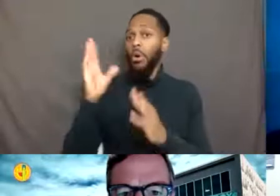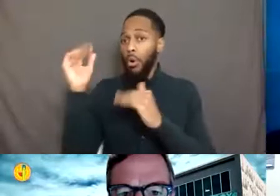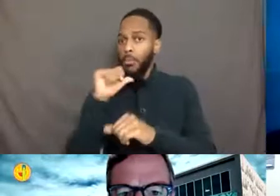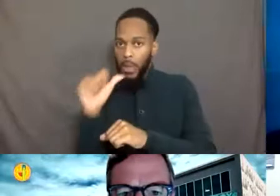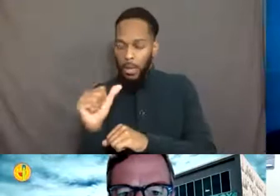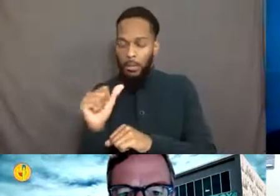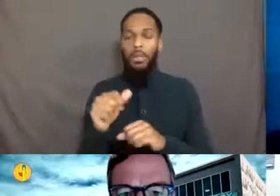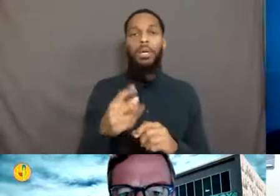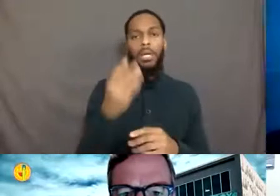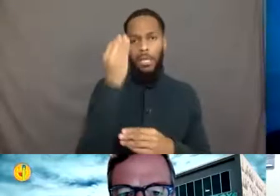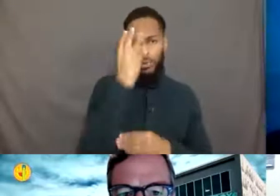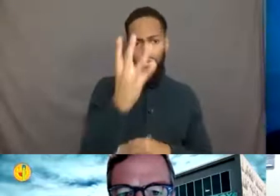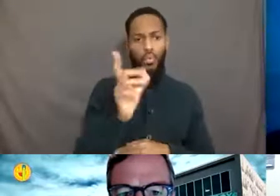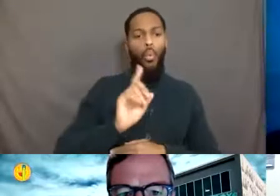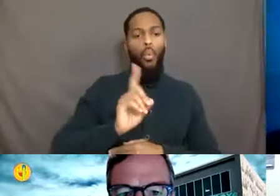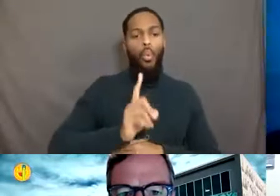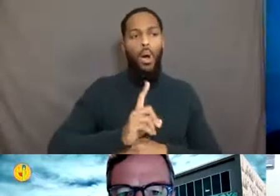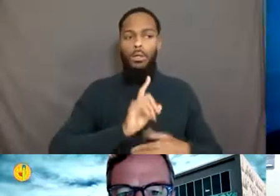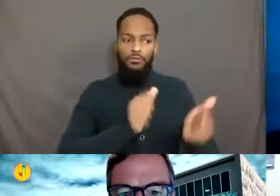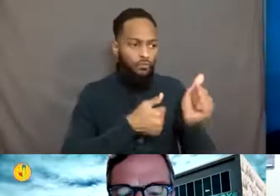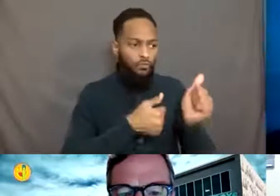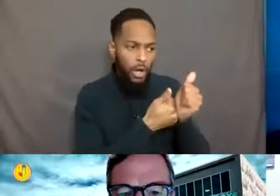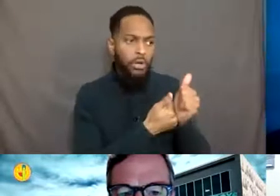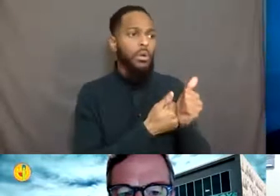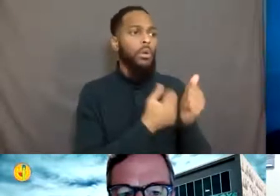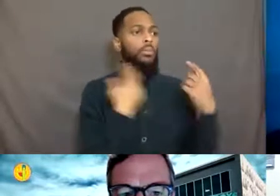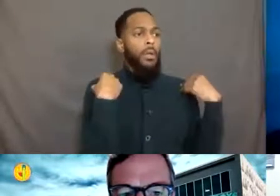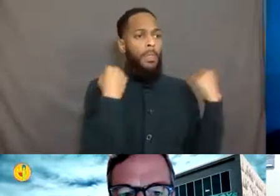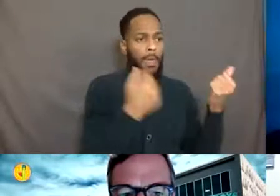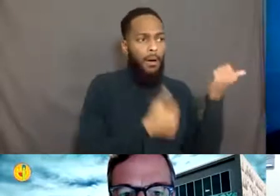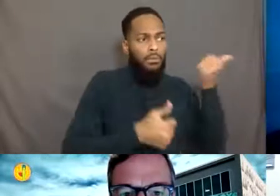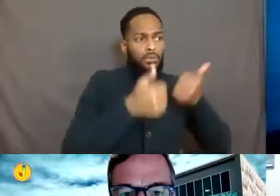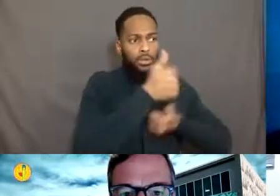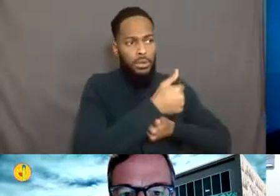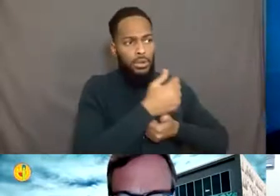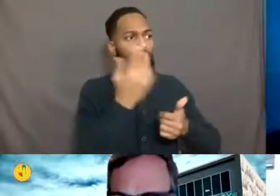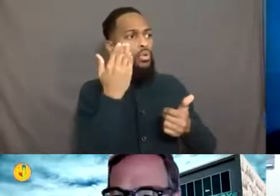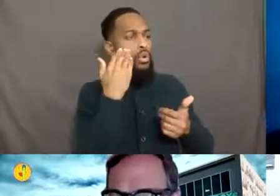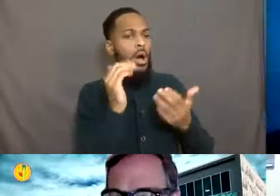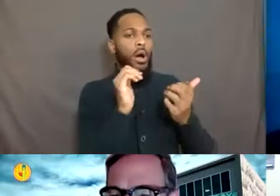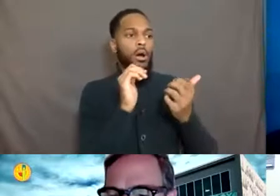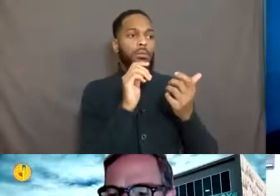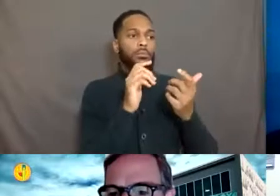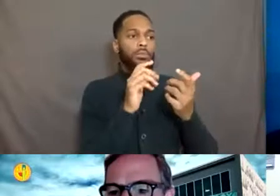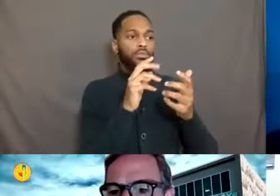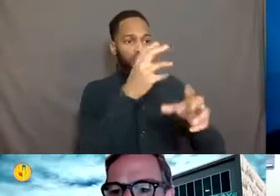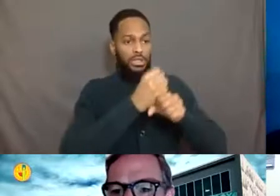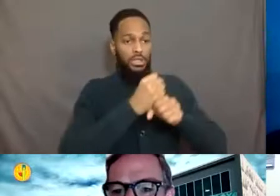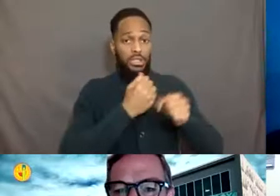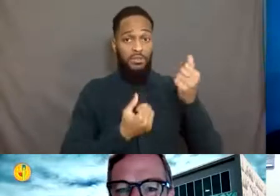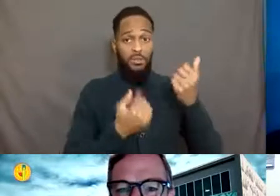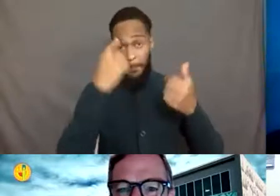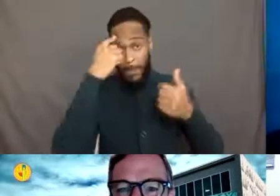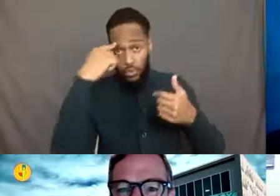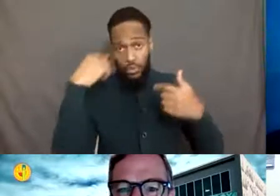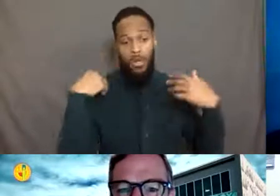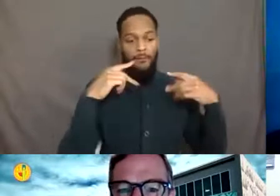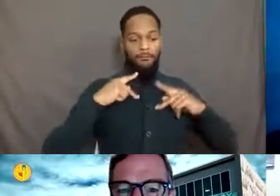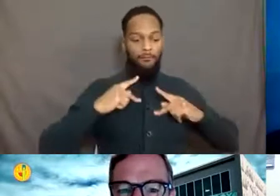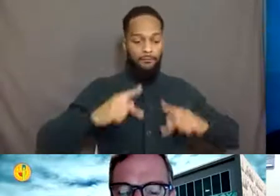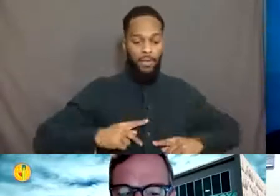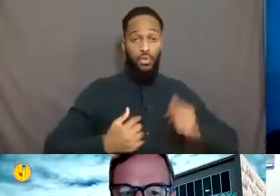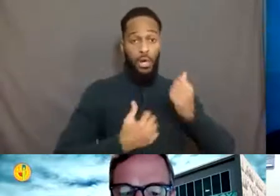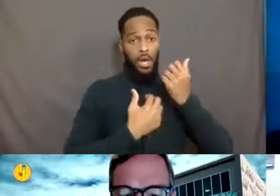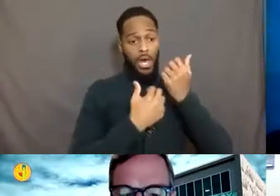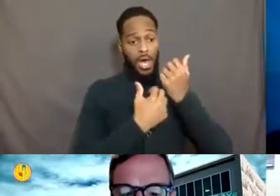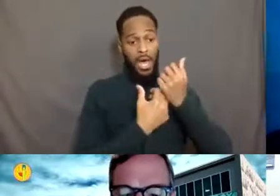health authorities and others to make sure you get the mental or physical health support you need. Well, thank you, team. Thank you,